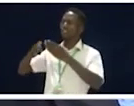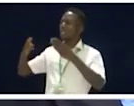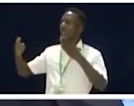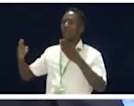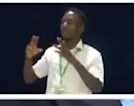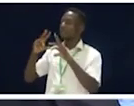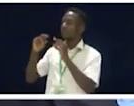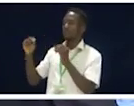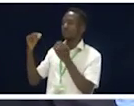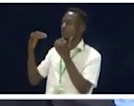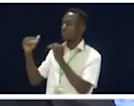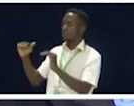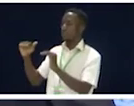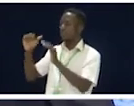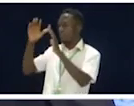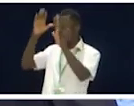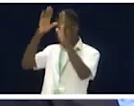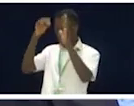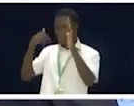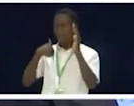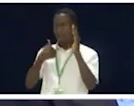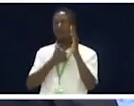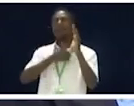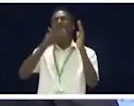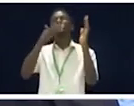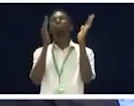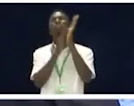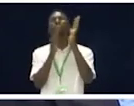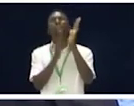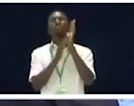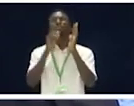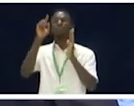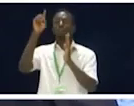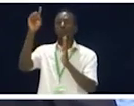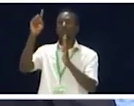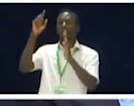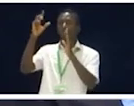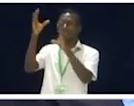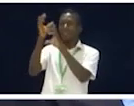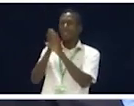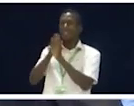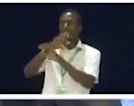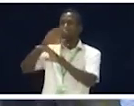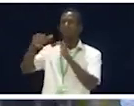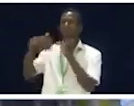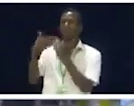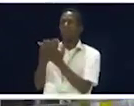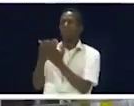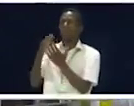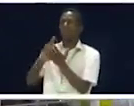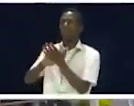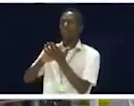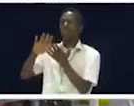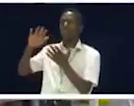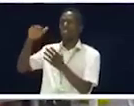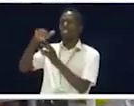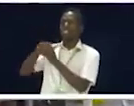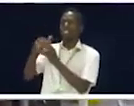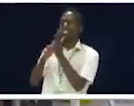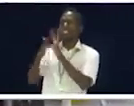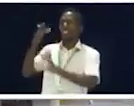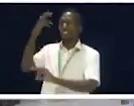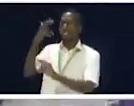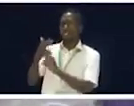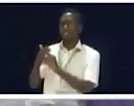limit. And so, Father, we praise you this evening. Take all the glory in the name of Jesus. Thank you